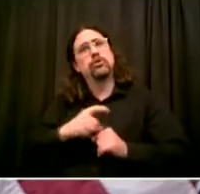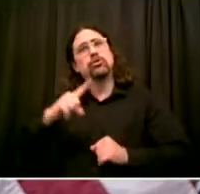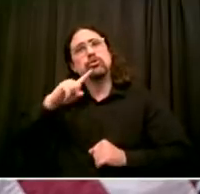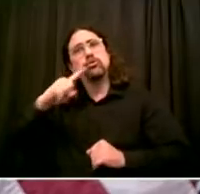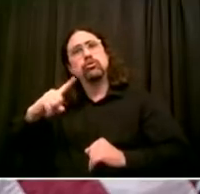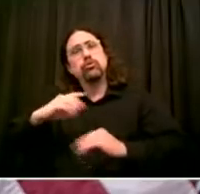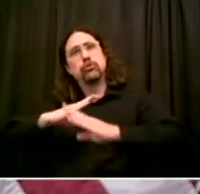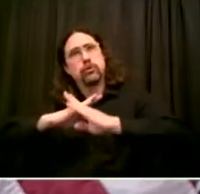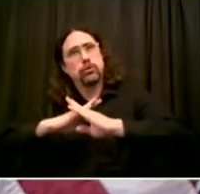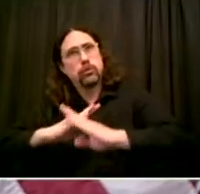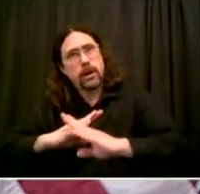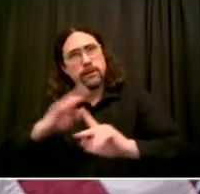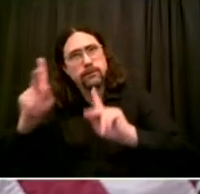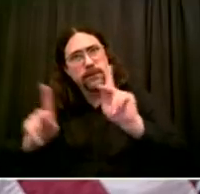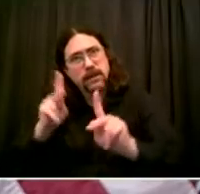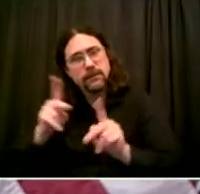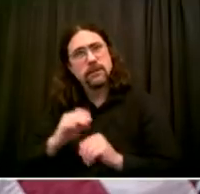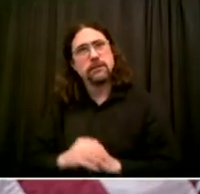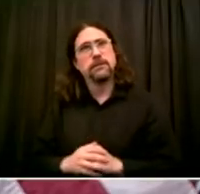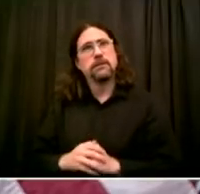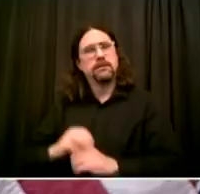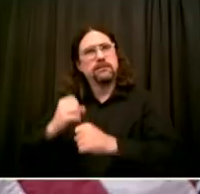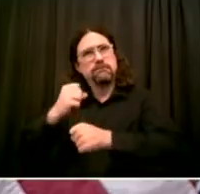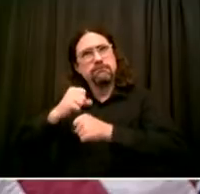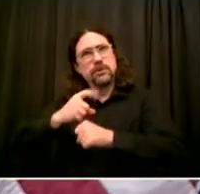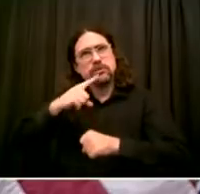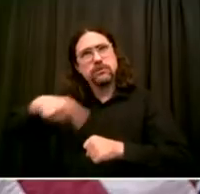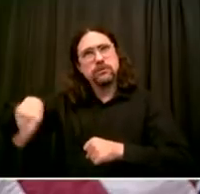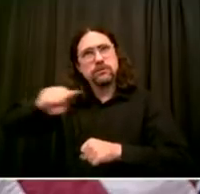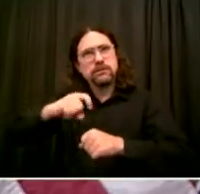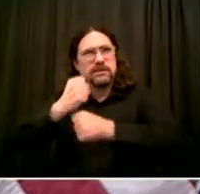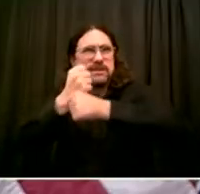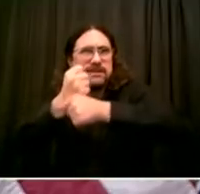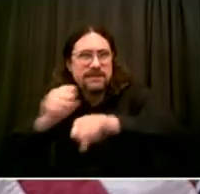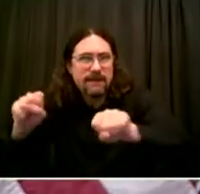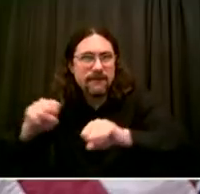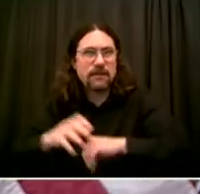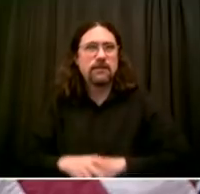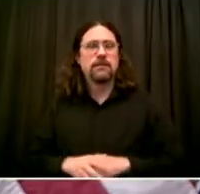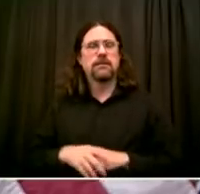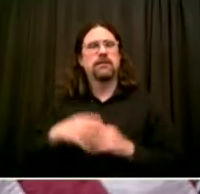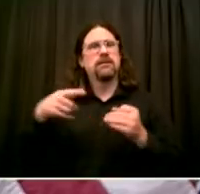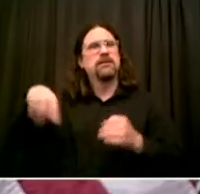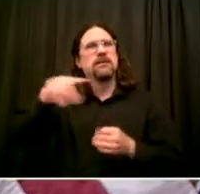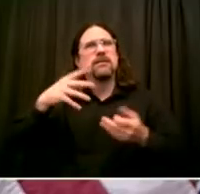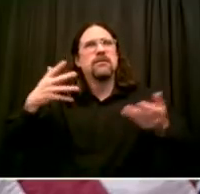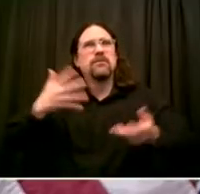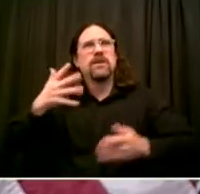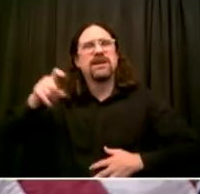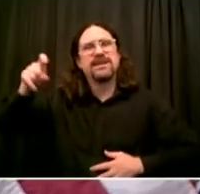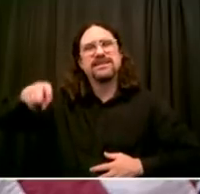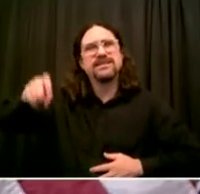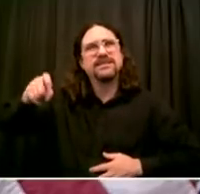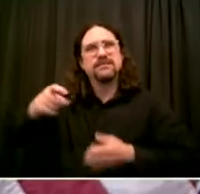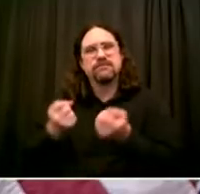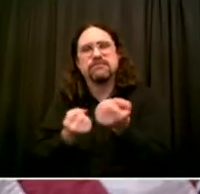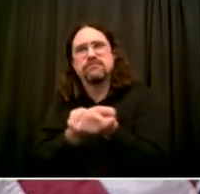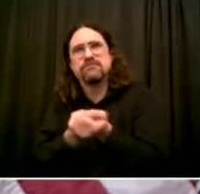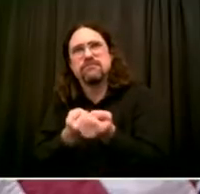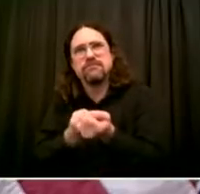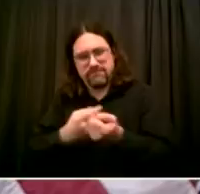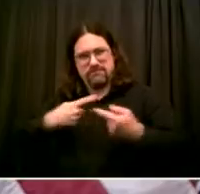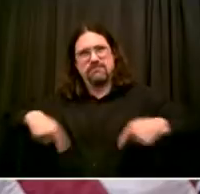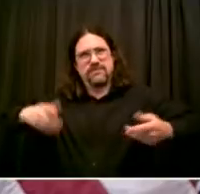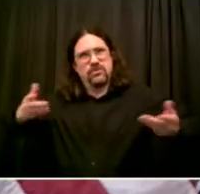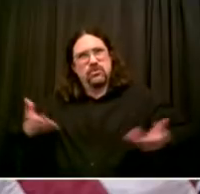medical attention. You need to be able to check in with medical personnel as you're progressing, or if there's a problem, to address it.